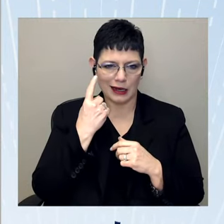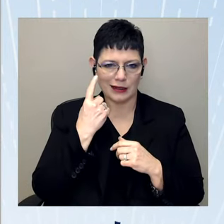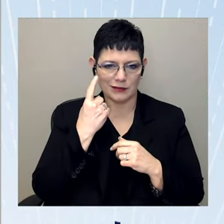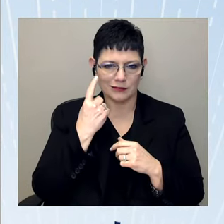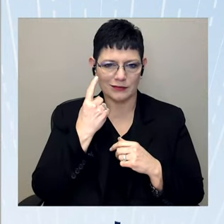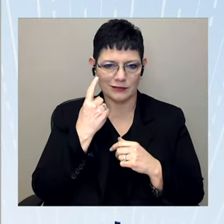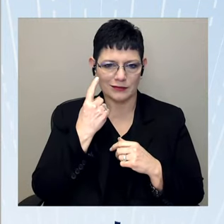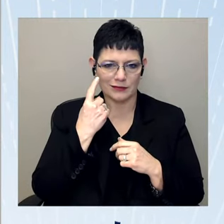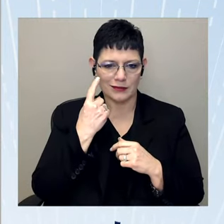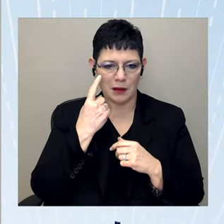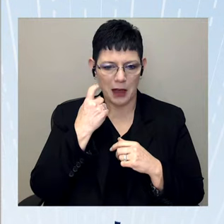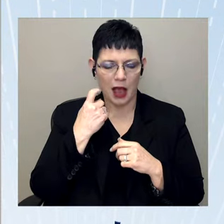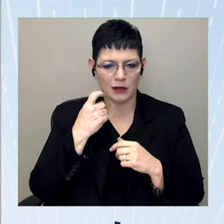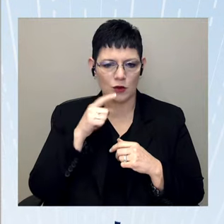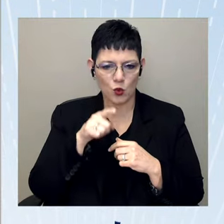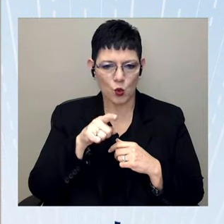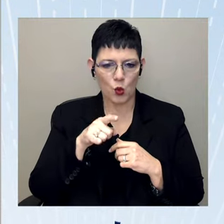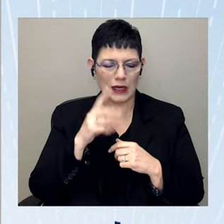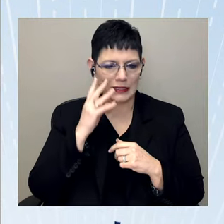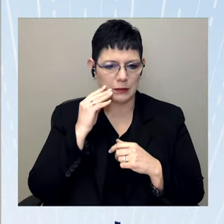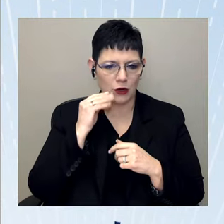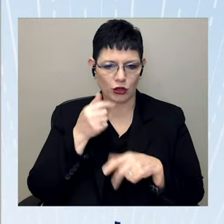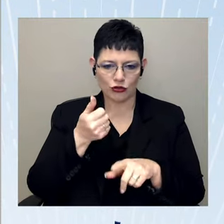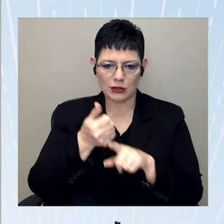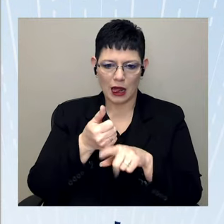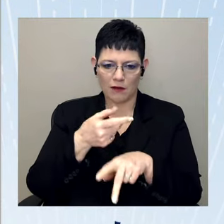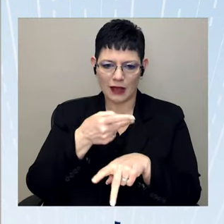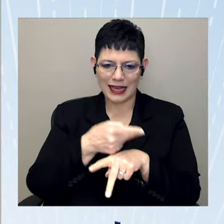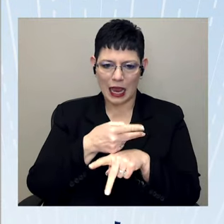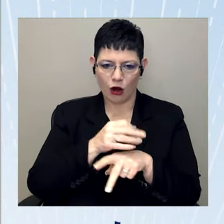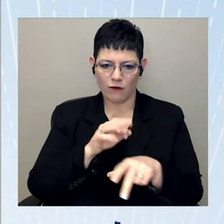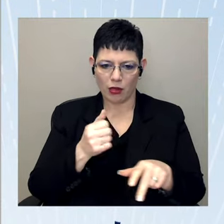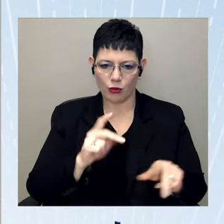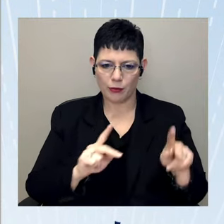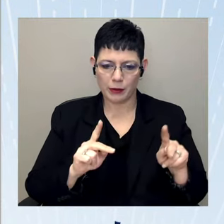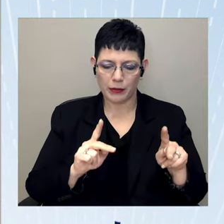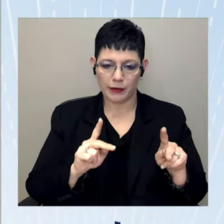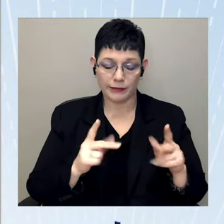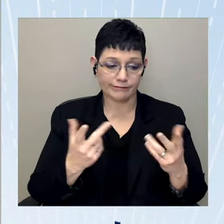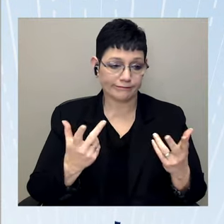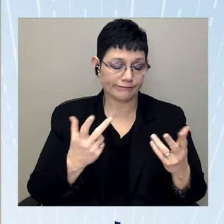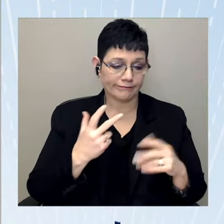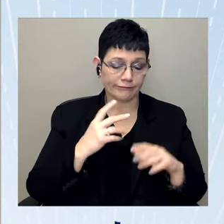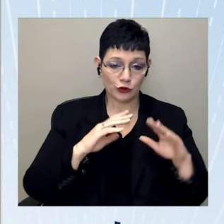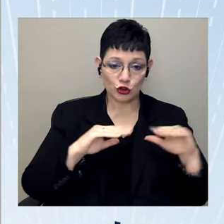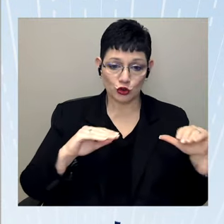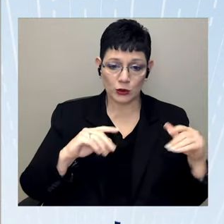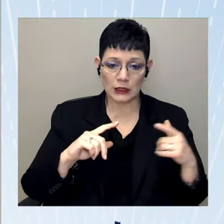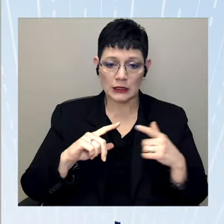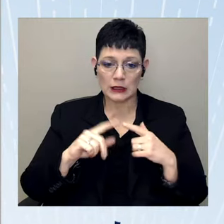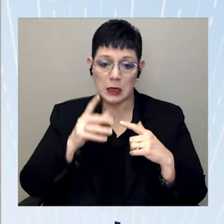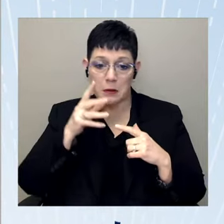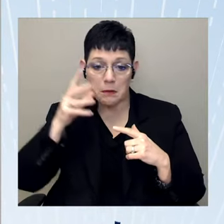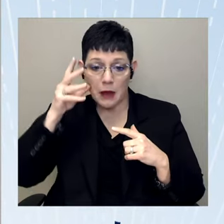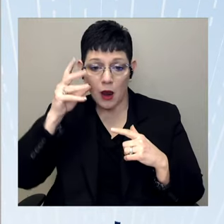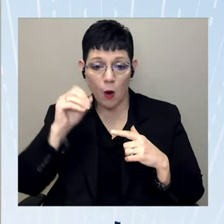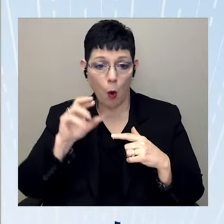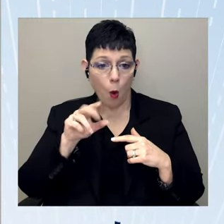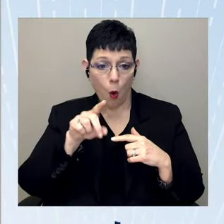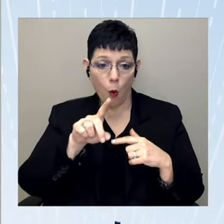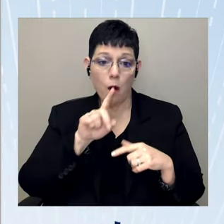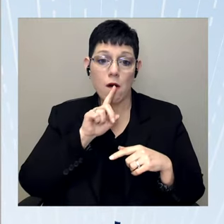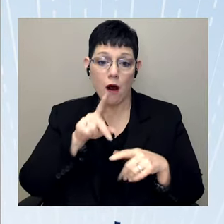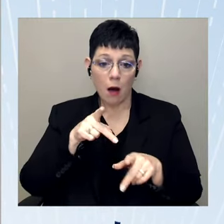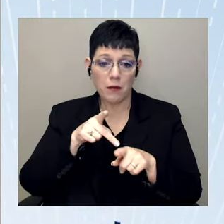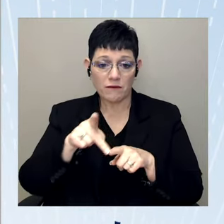a caregiver, whether of a child, a parent, or because it is your profession, or at least you